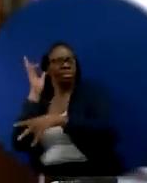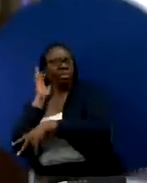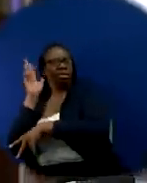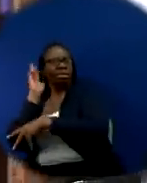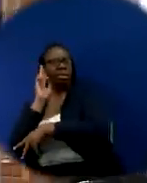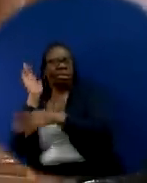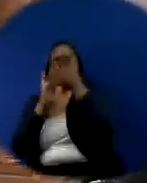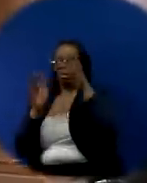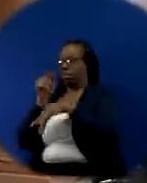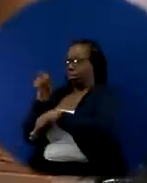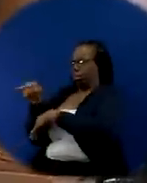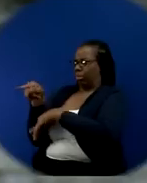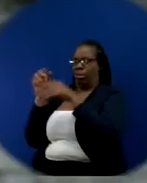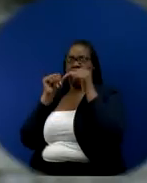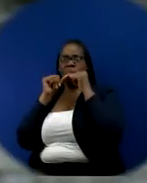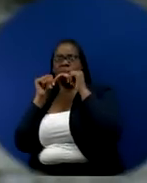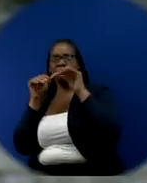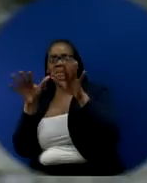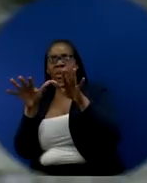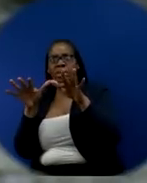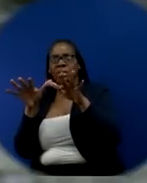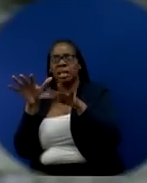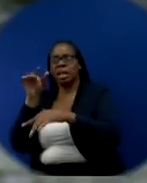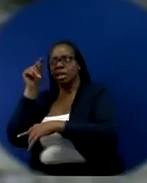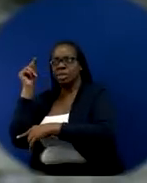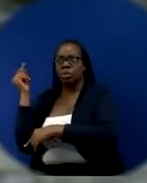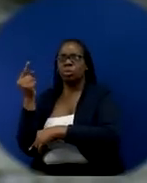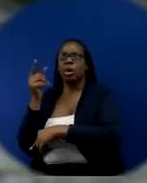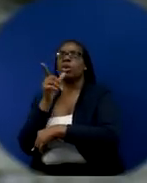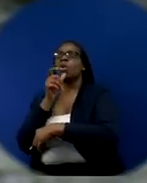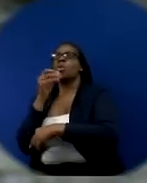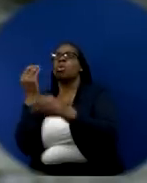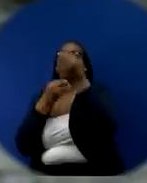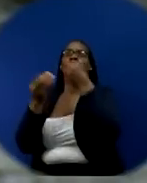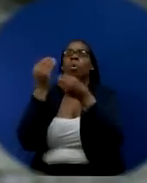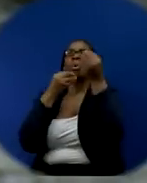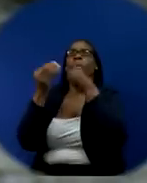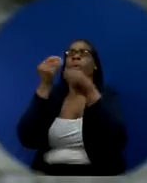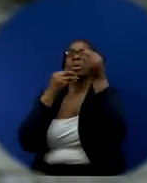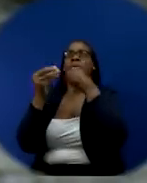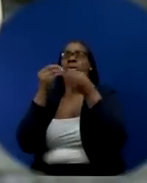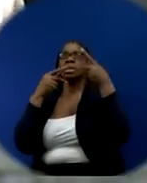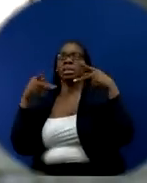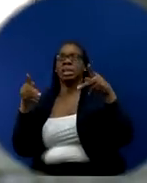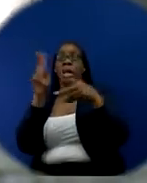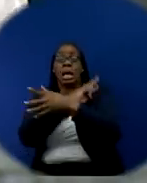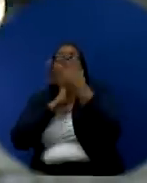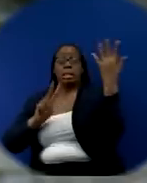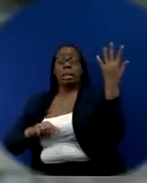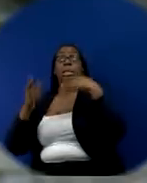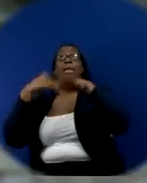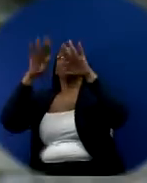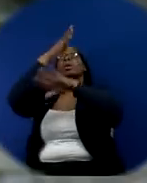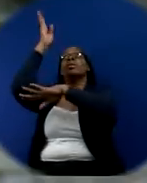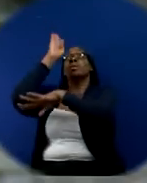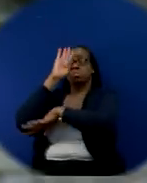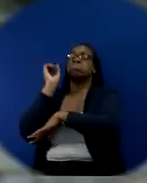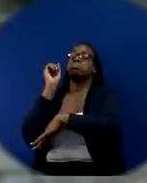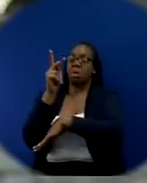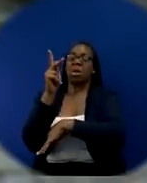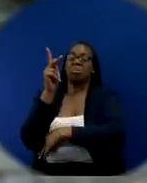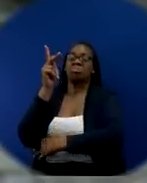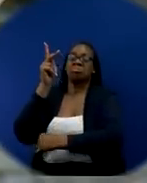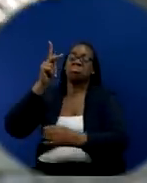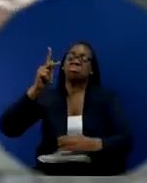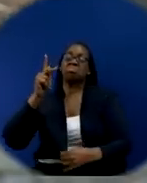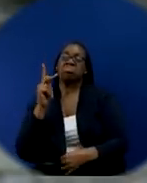to Jesus, blessed is the one who will eat at the feast in the kingdom of God. He said, okay, I see what